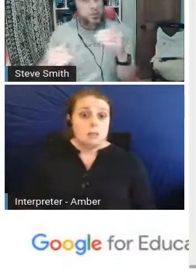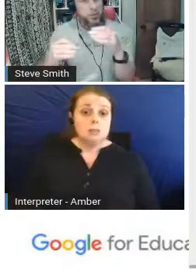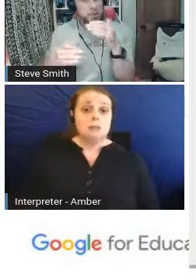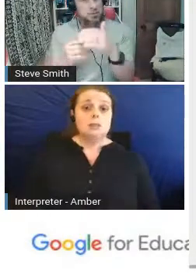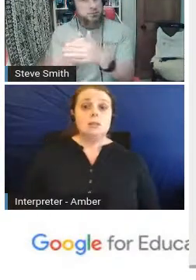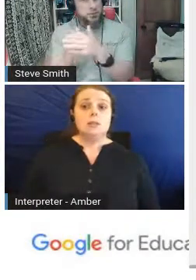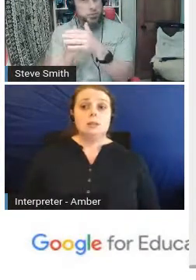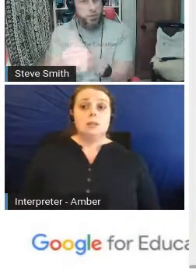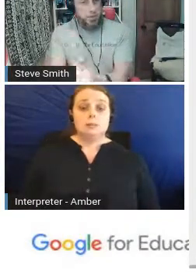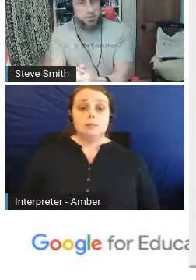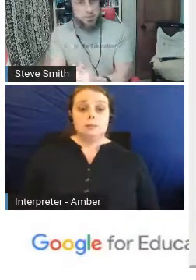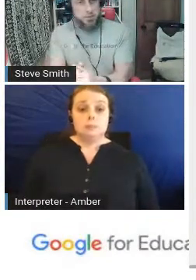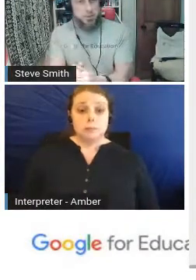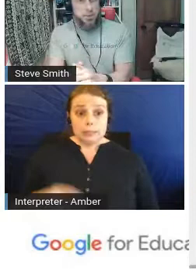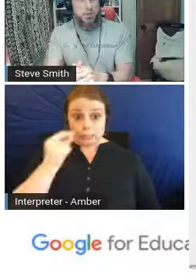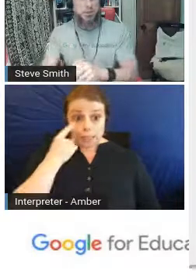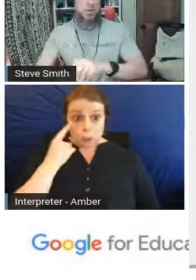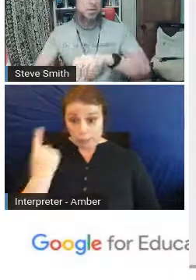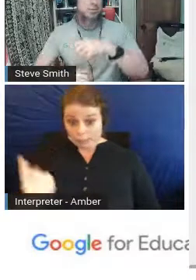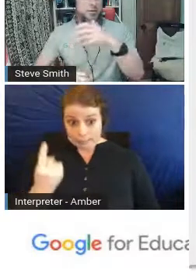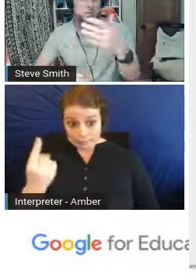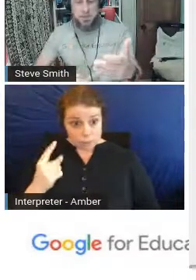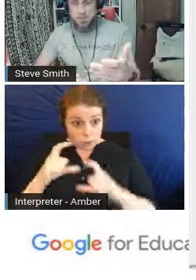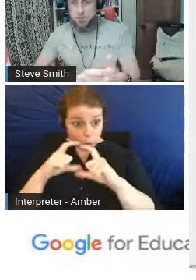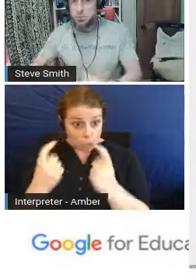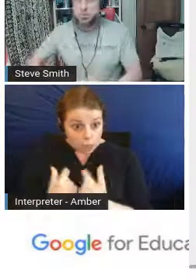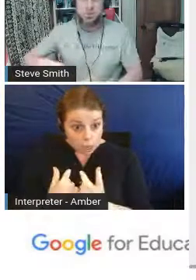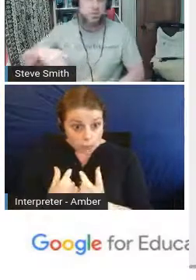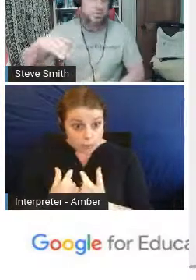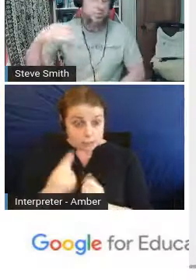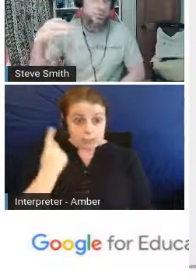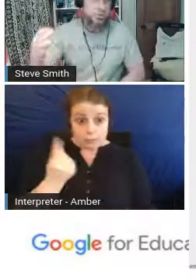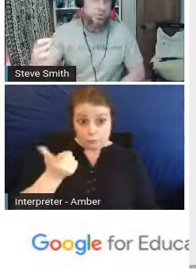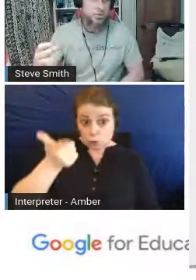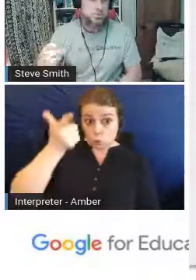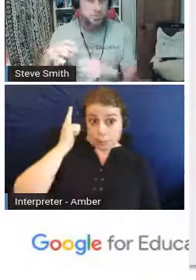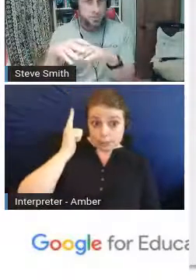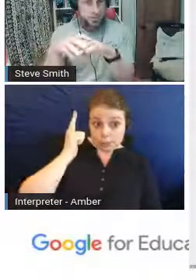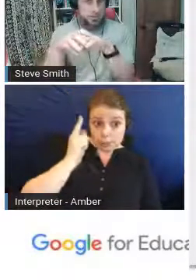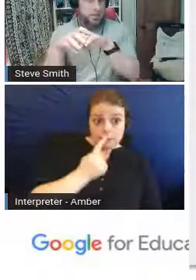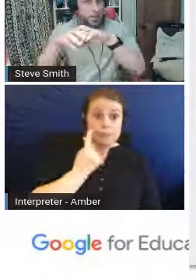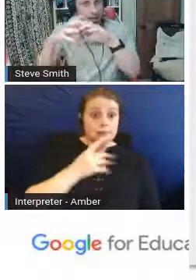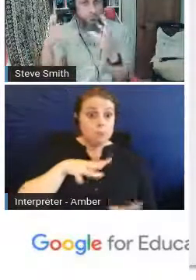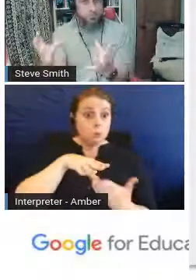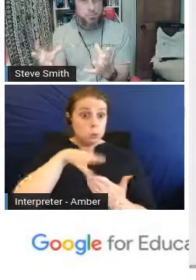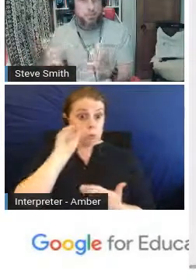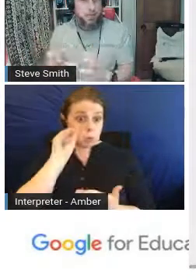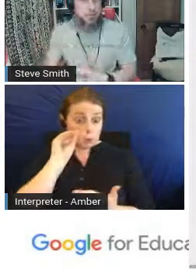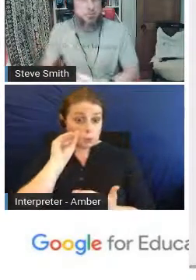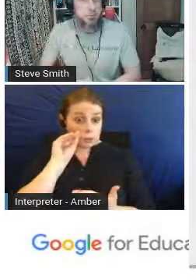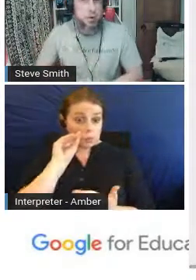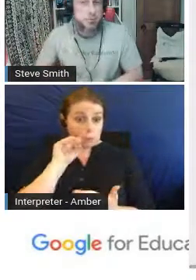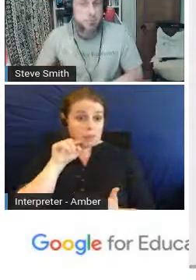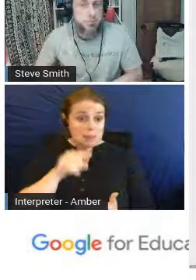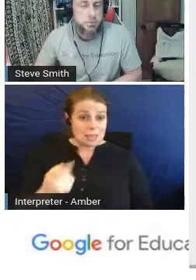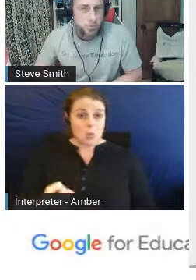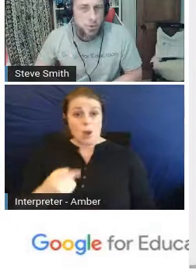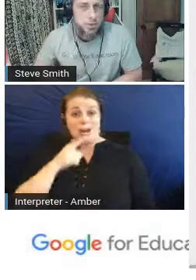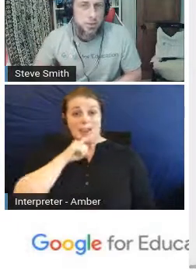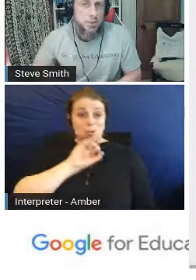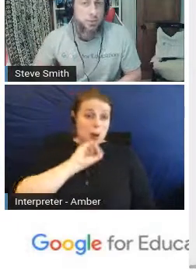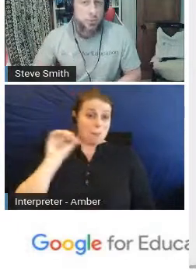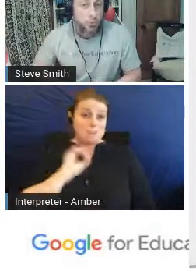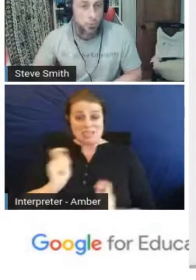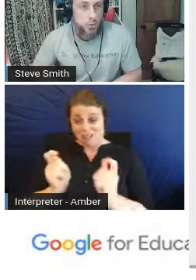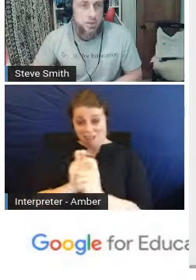again, we can look individual classes, we can look at individual teachers, we can look at individual students, but this is 100% customizable to